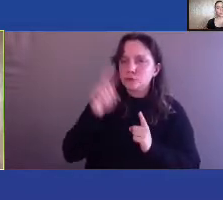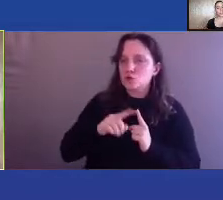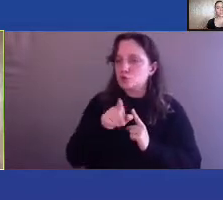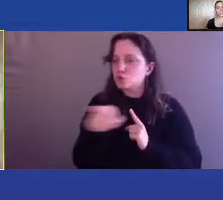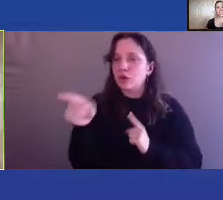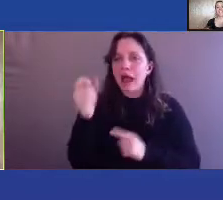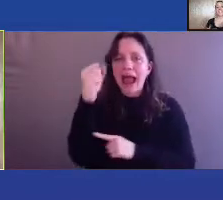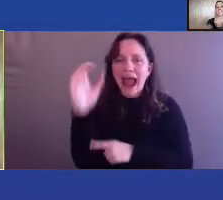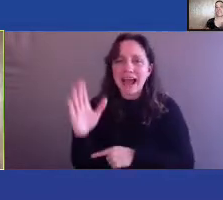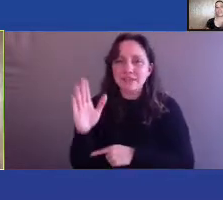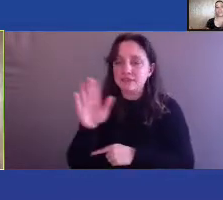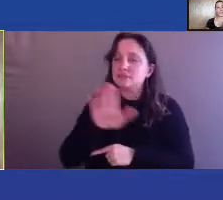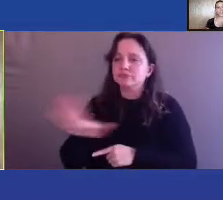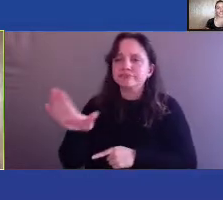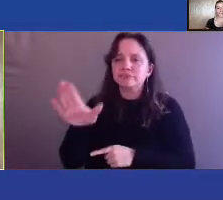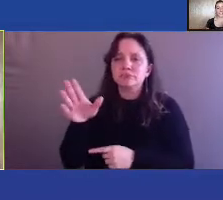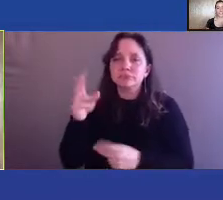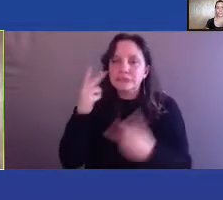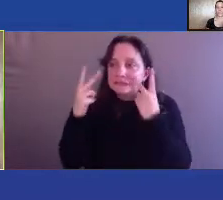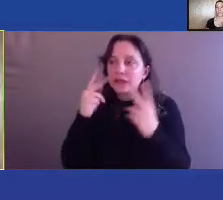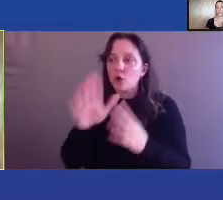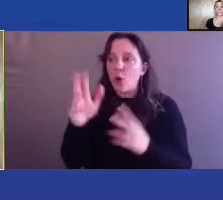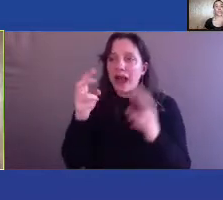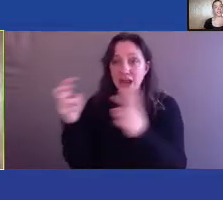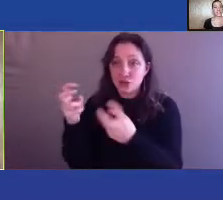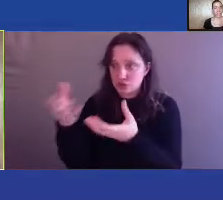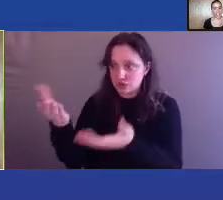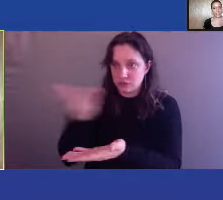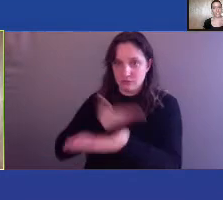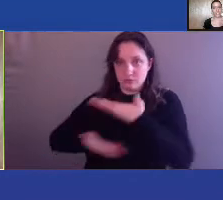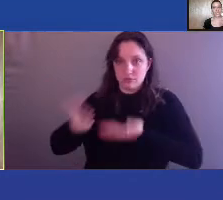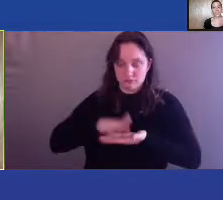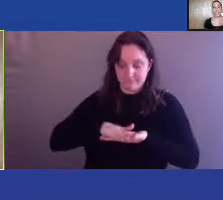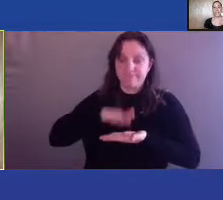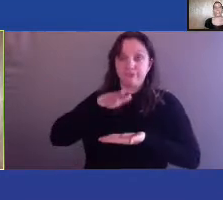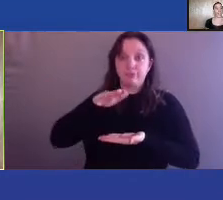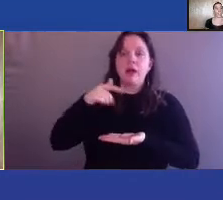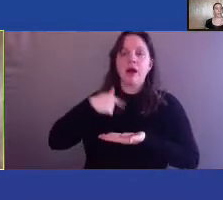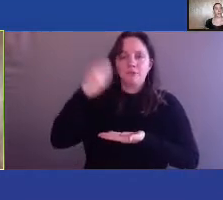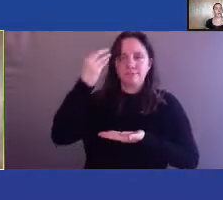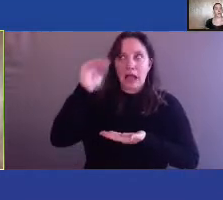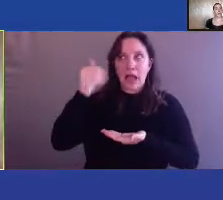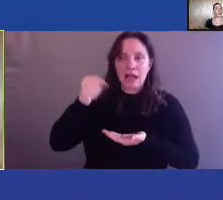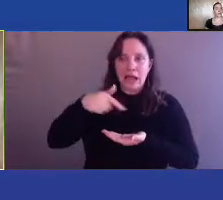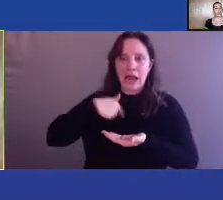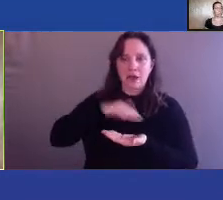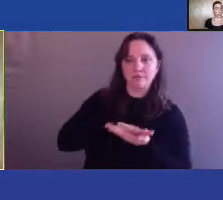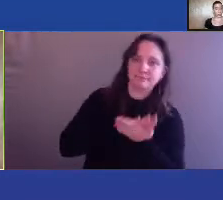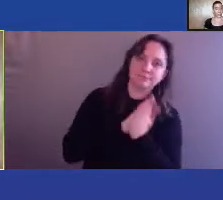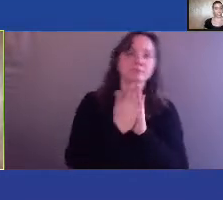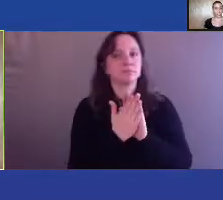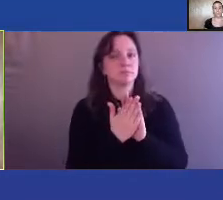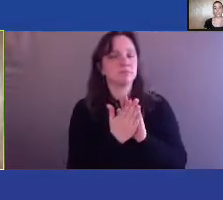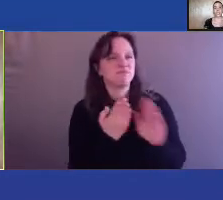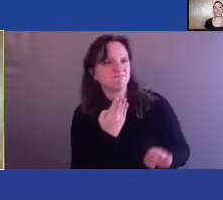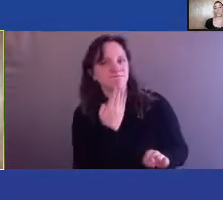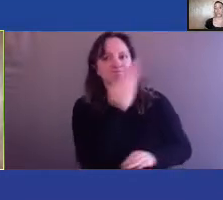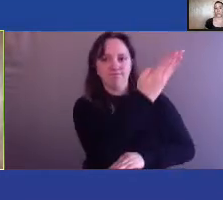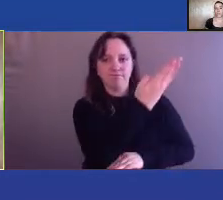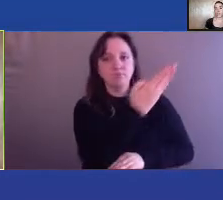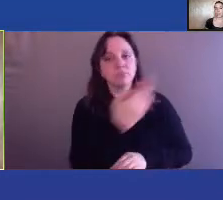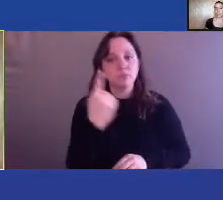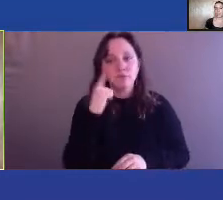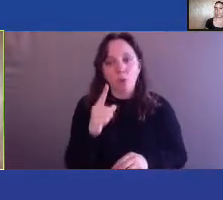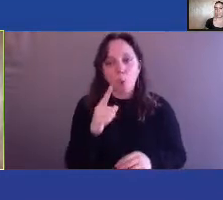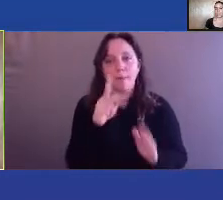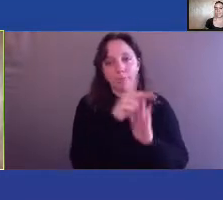and stories into salient requests for responsive actions that happen both within the community through things like